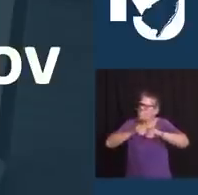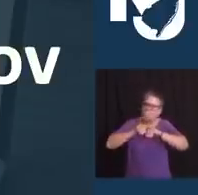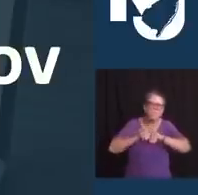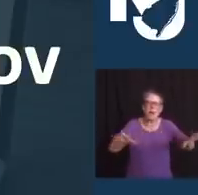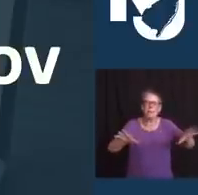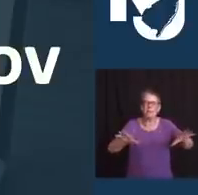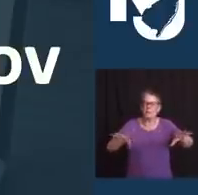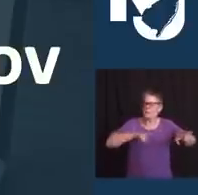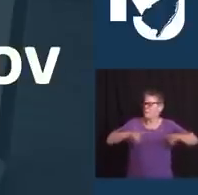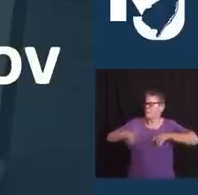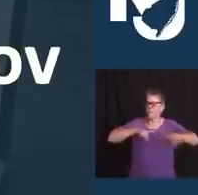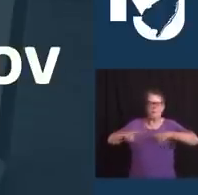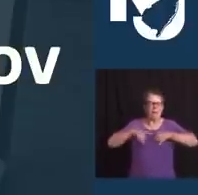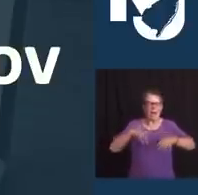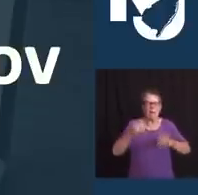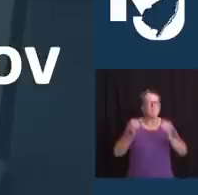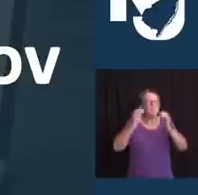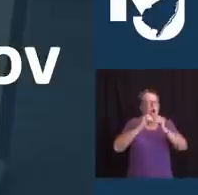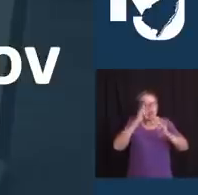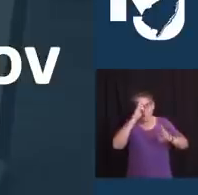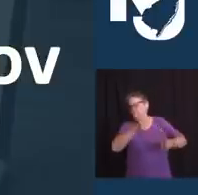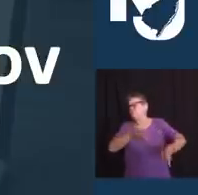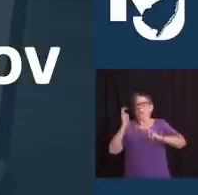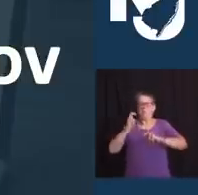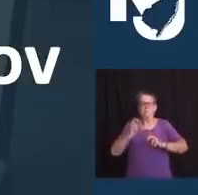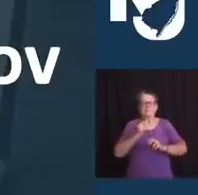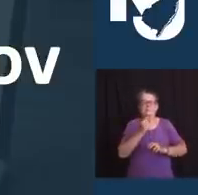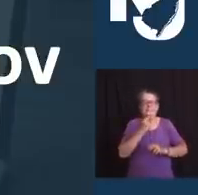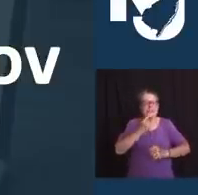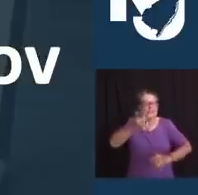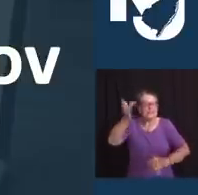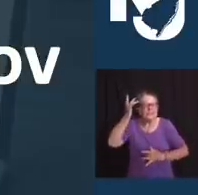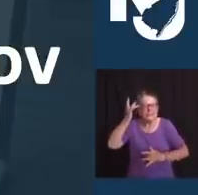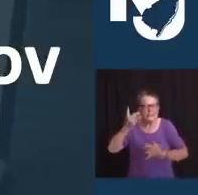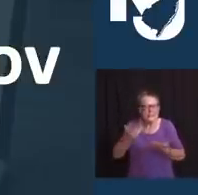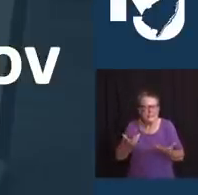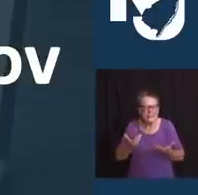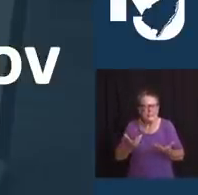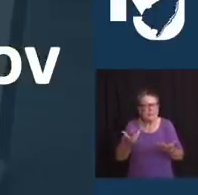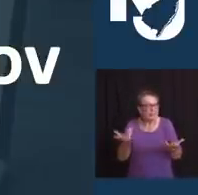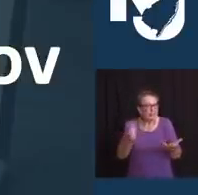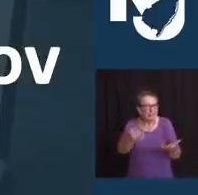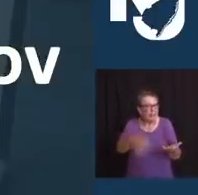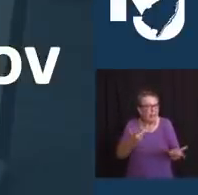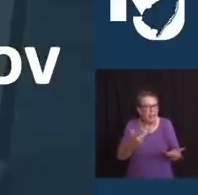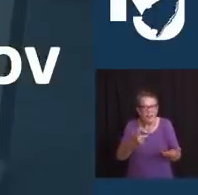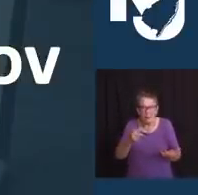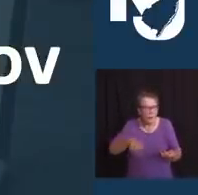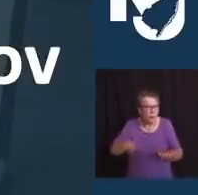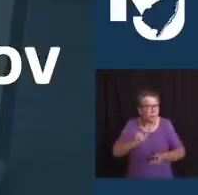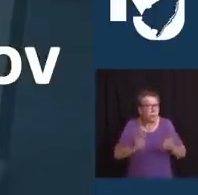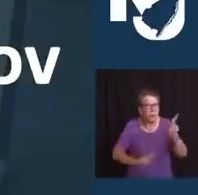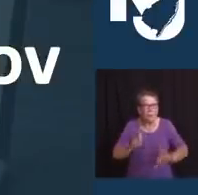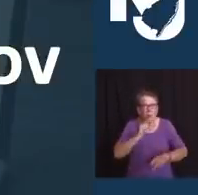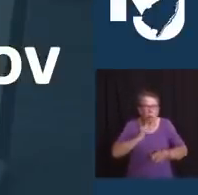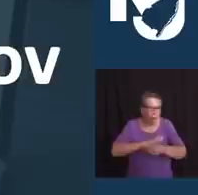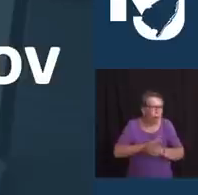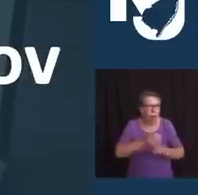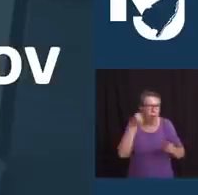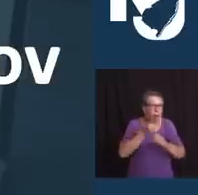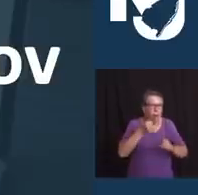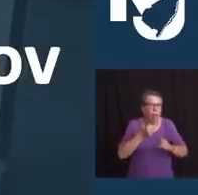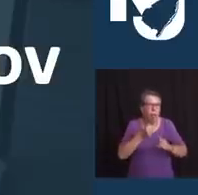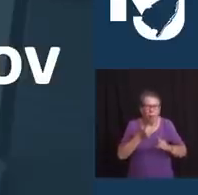way to end this pandemic is through vaccination. Last spring, we had to push back hard against